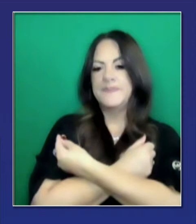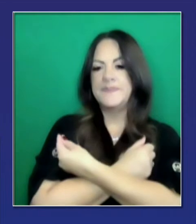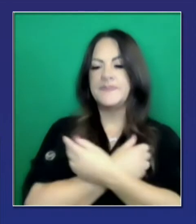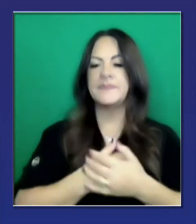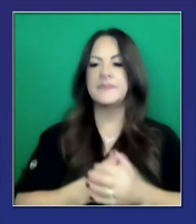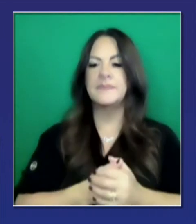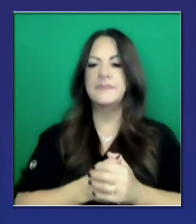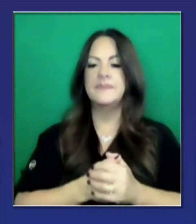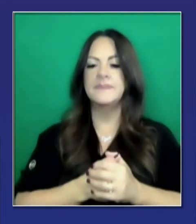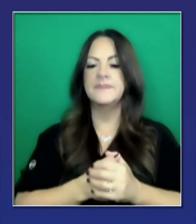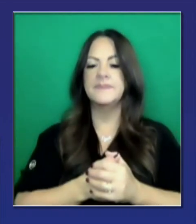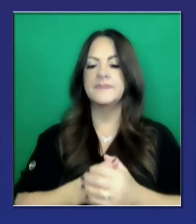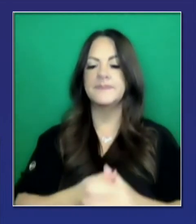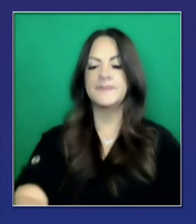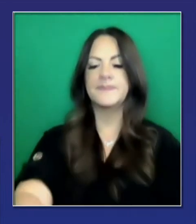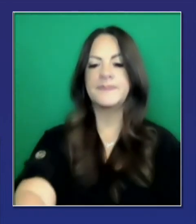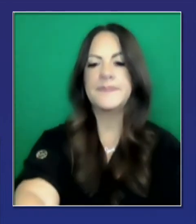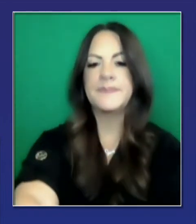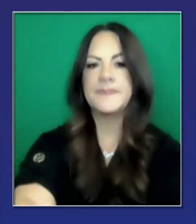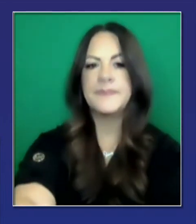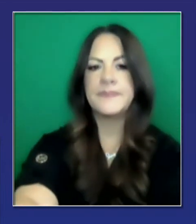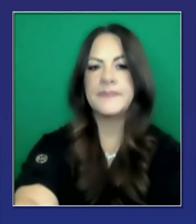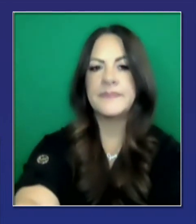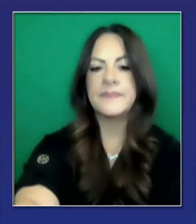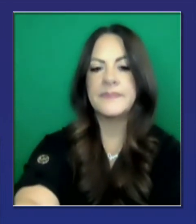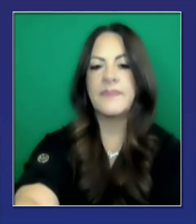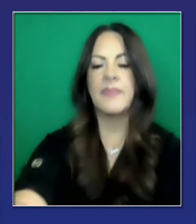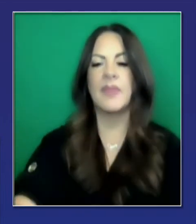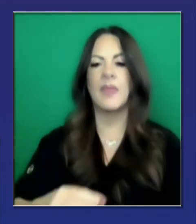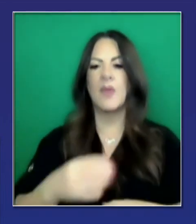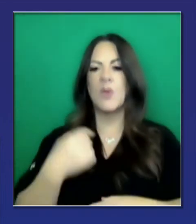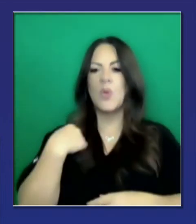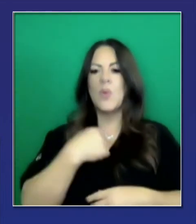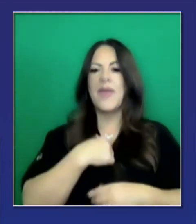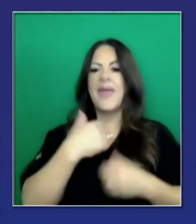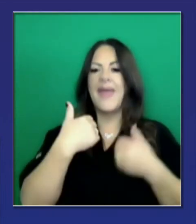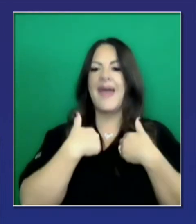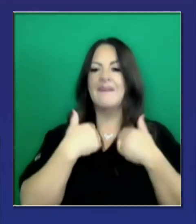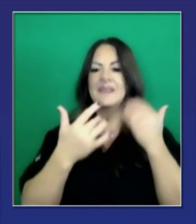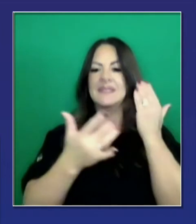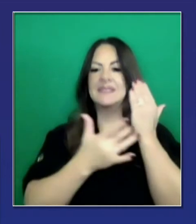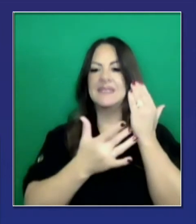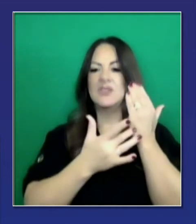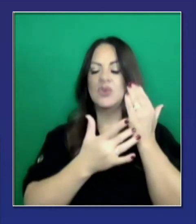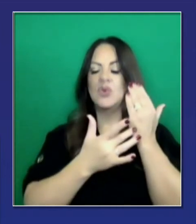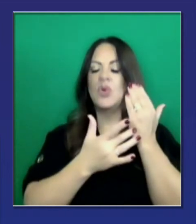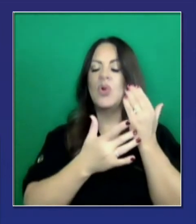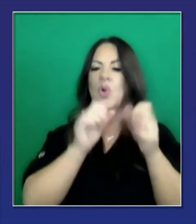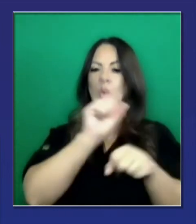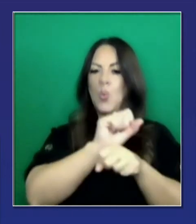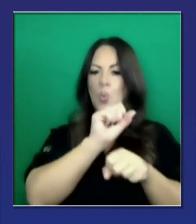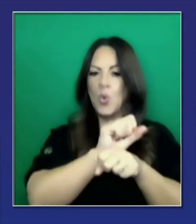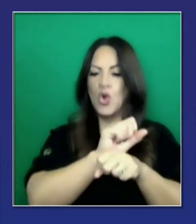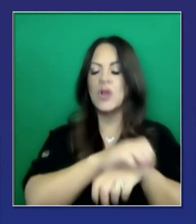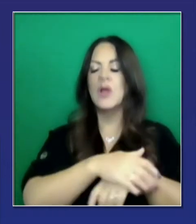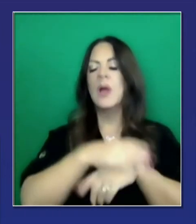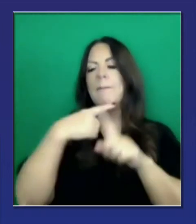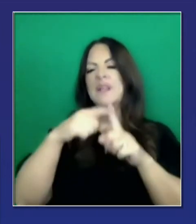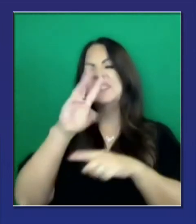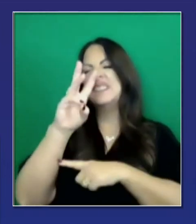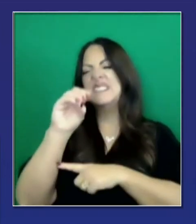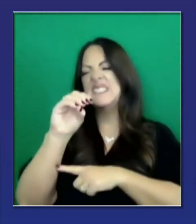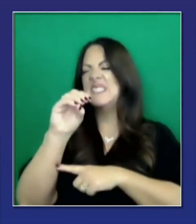you, we have a guidelines work group that does the technical work, 16 members, and then you have this 60-plus